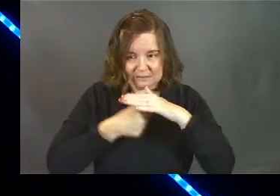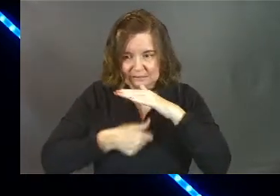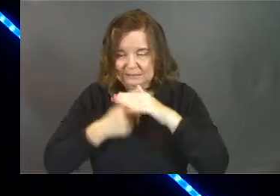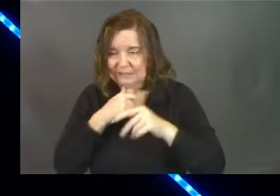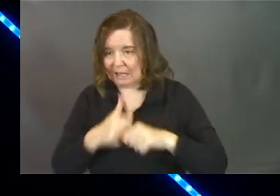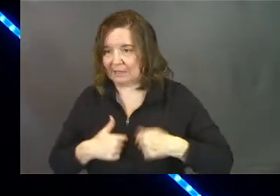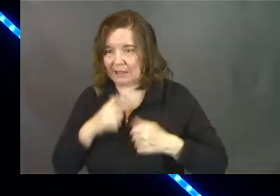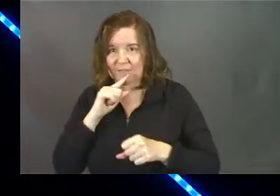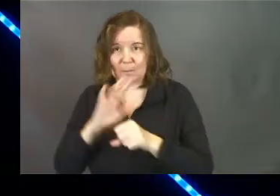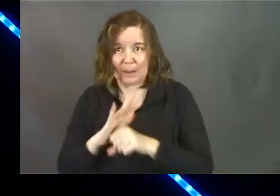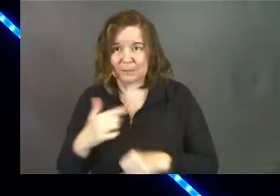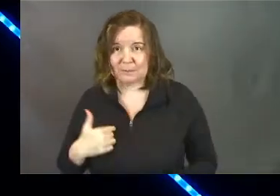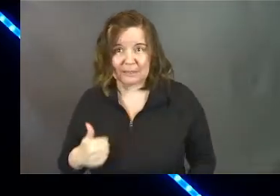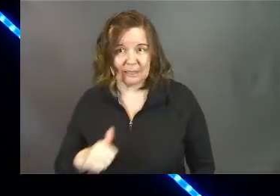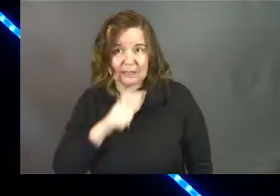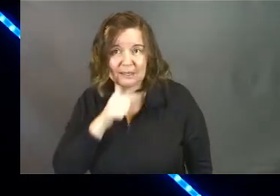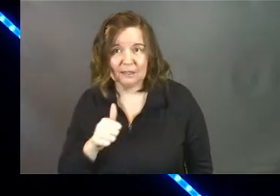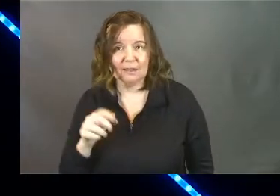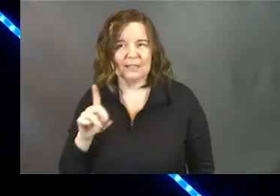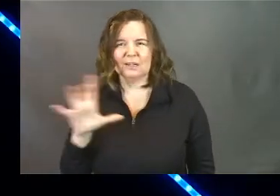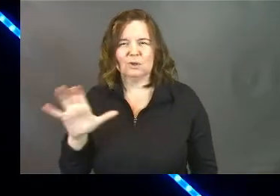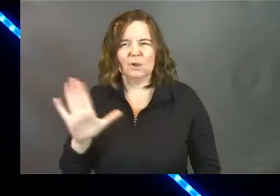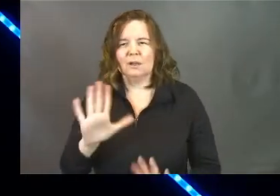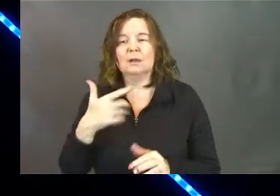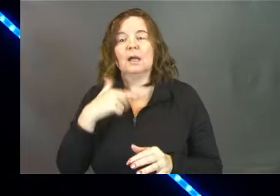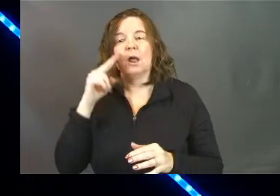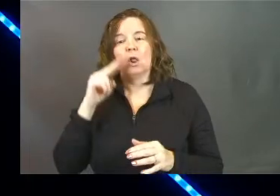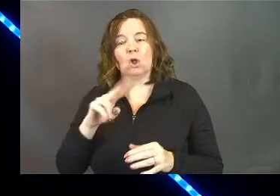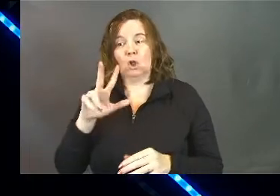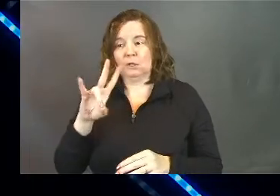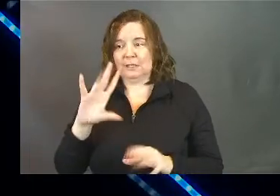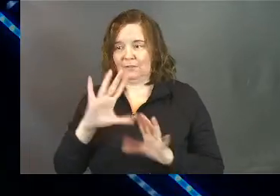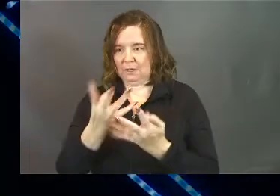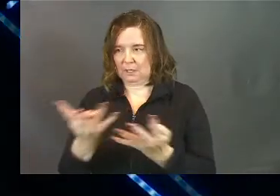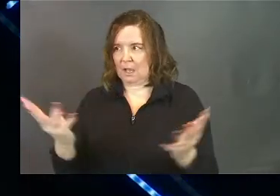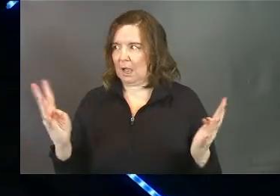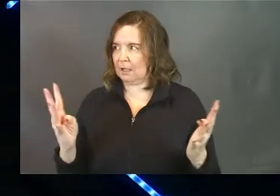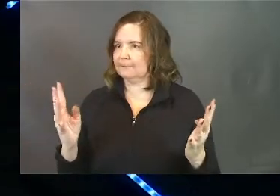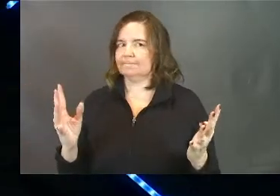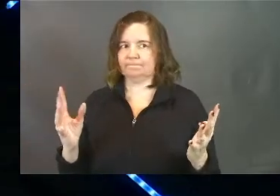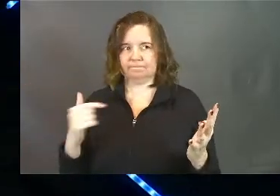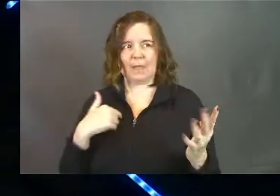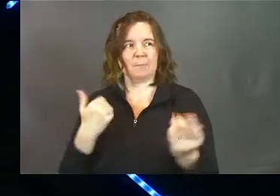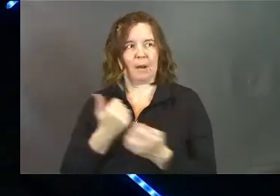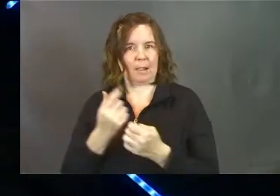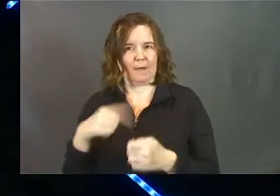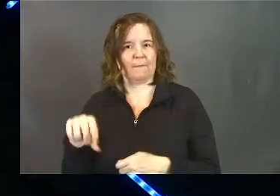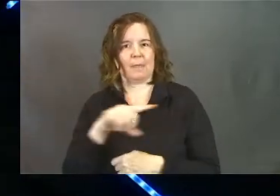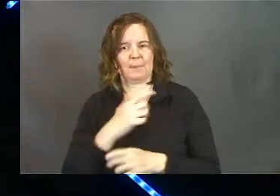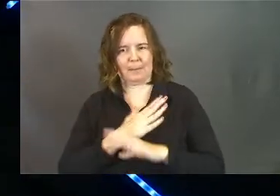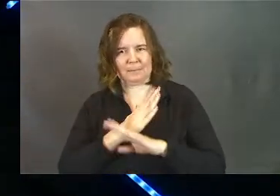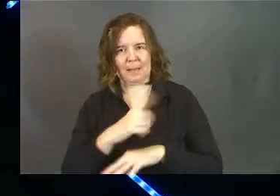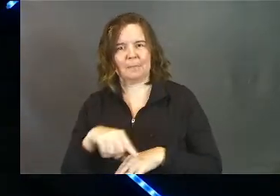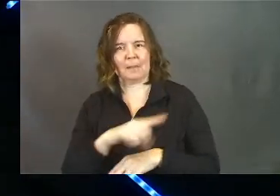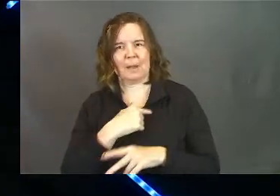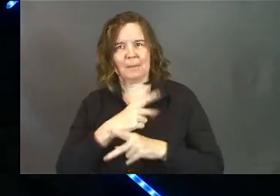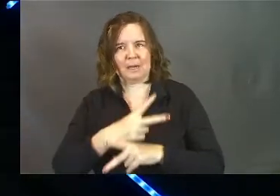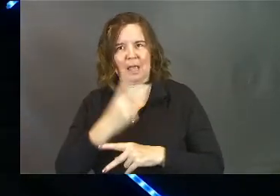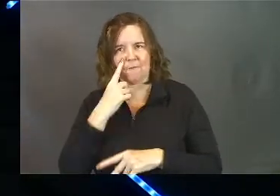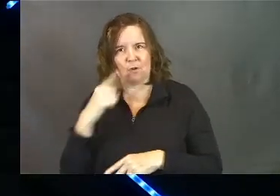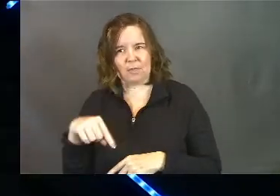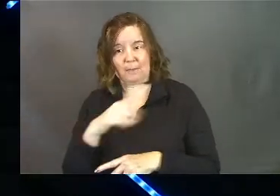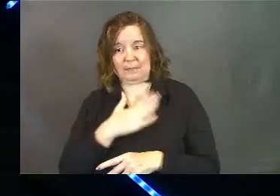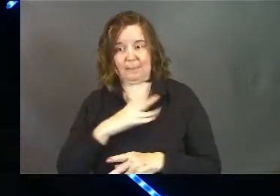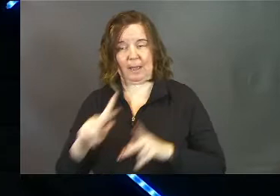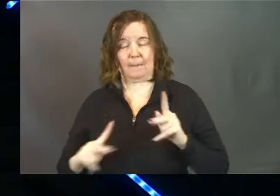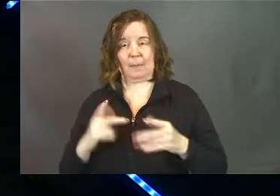that was promised to me. David doesn't do that. David looks at the 37 guys right here and goes, I'm going to love them. I'm going to protect them. I'm going to care for them. These